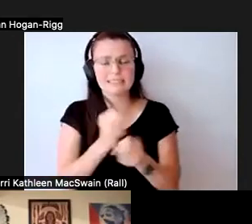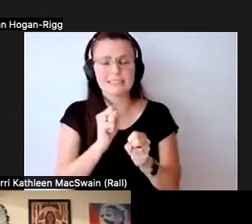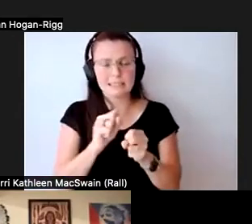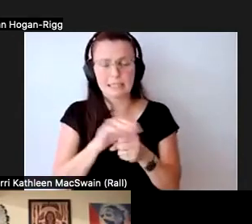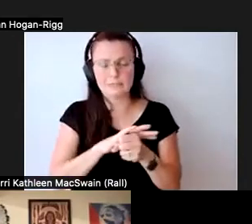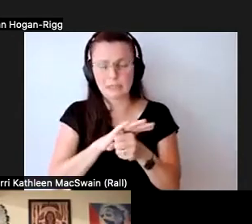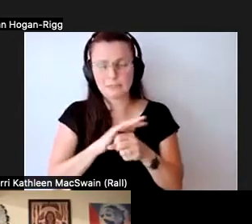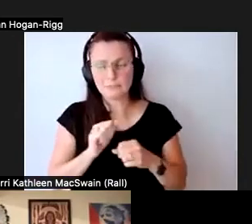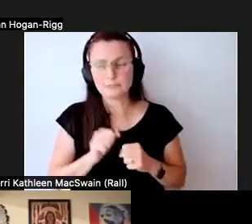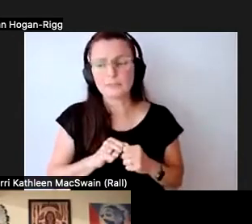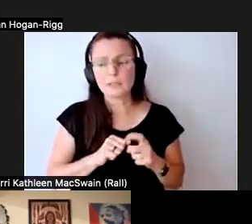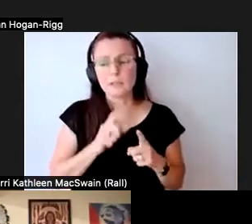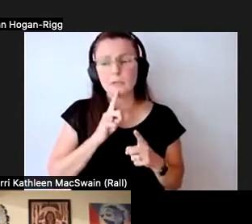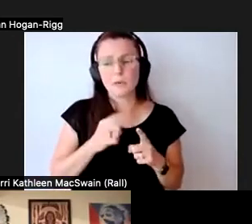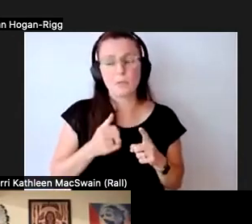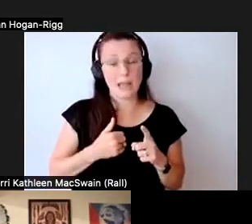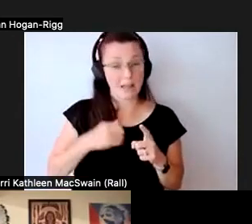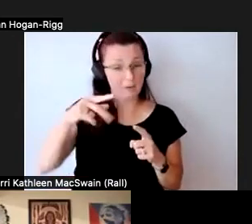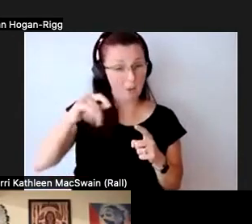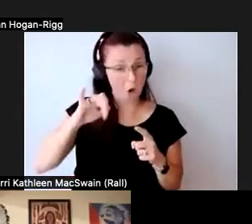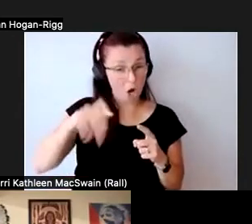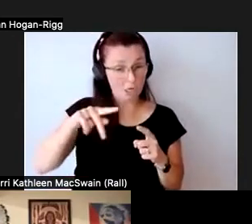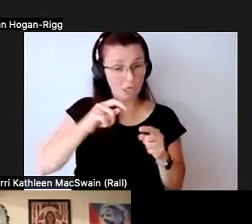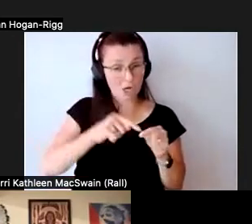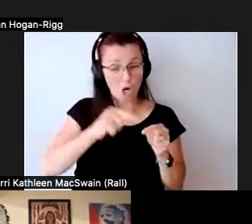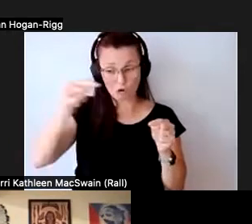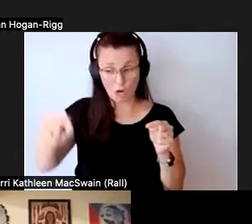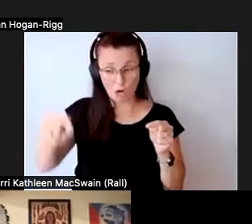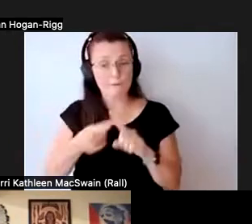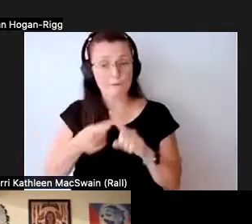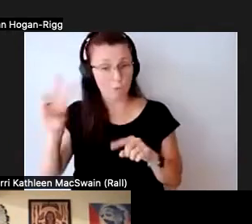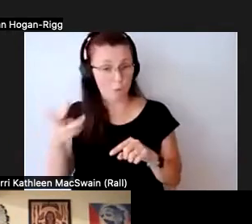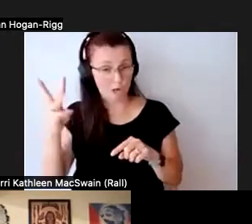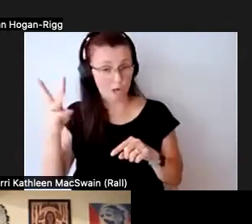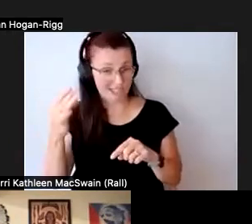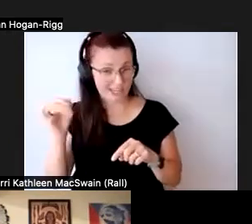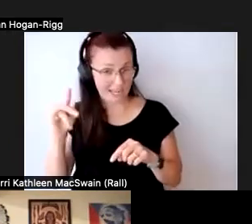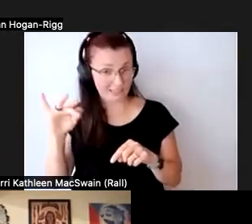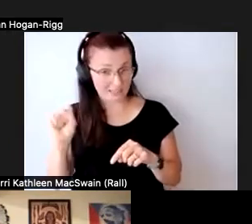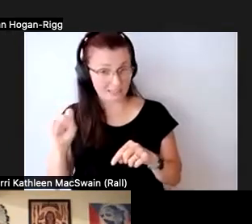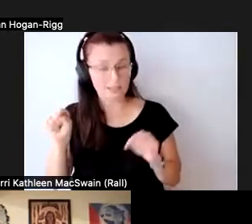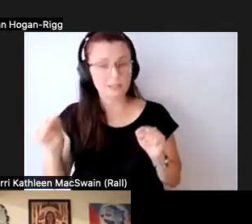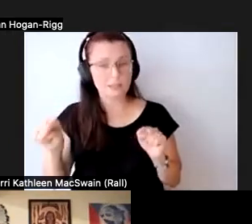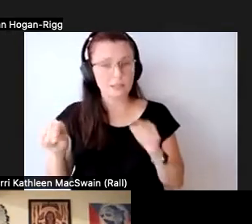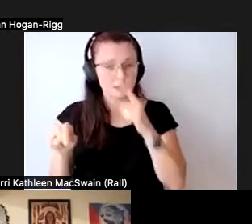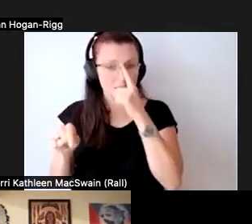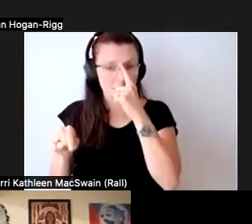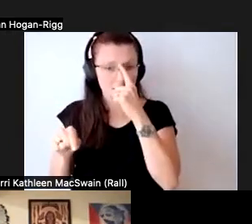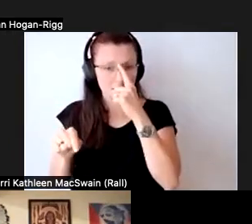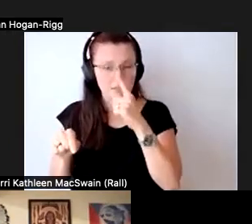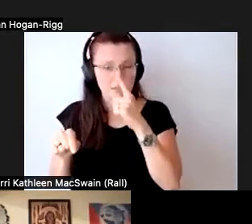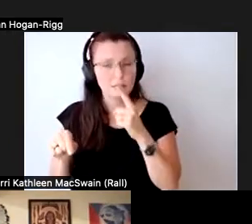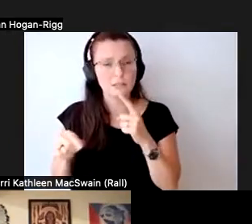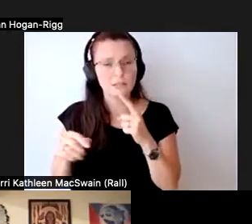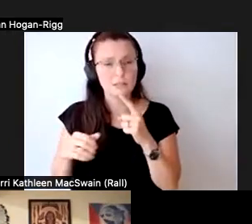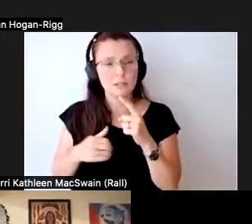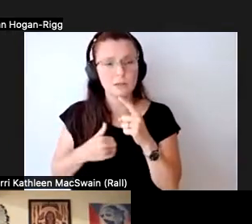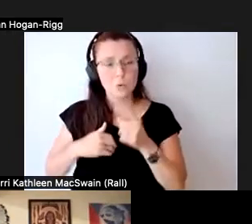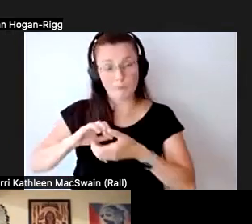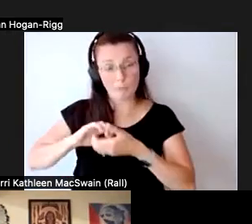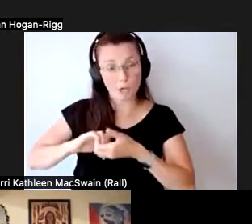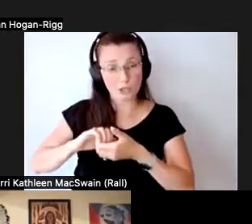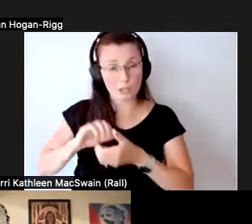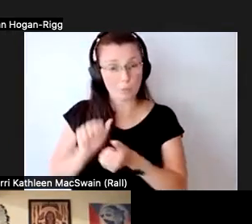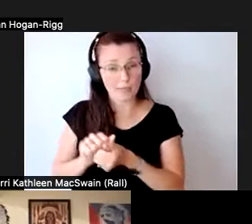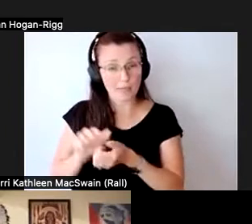Washington Heights site. That park was averaging, we have a partnership with the Parks Department, New York Parks Department. That park was